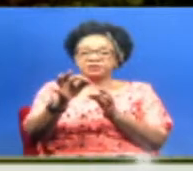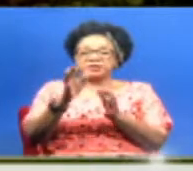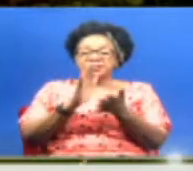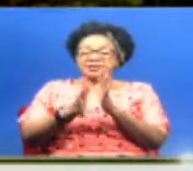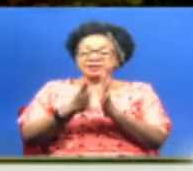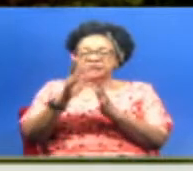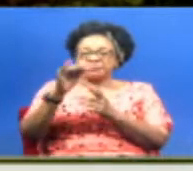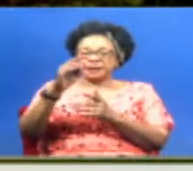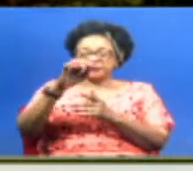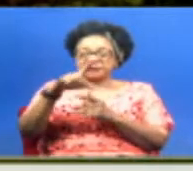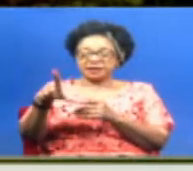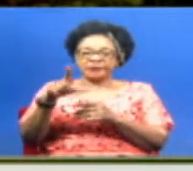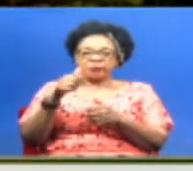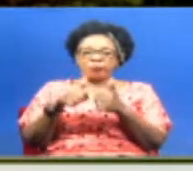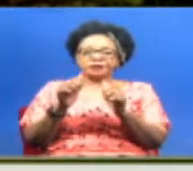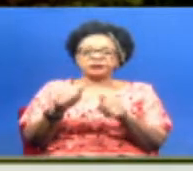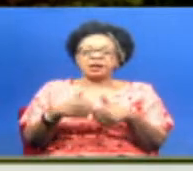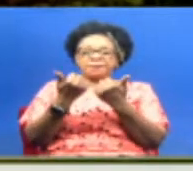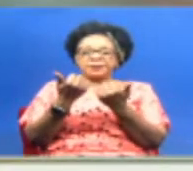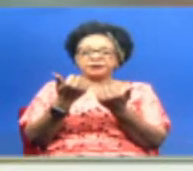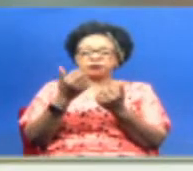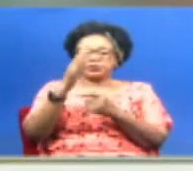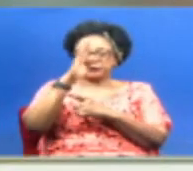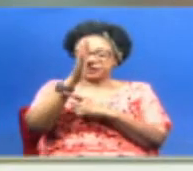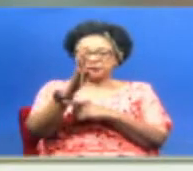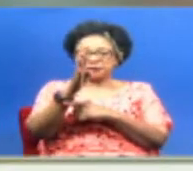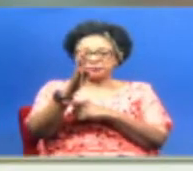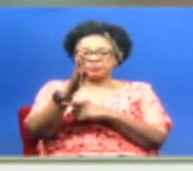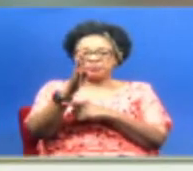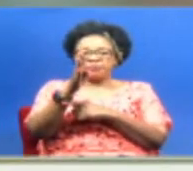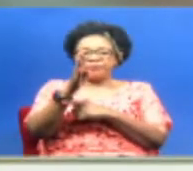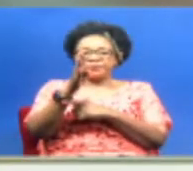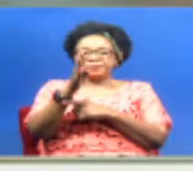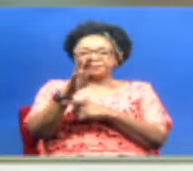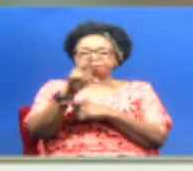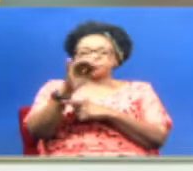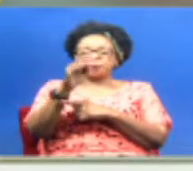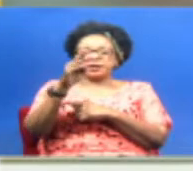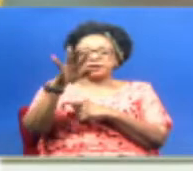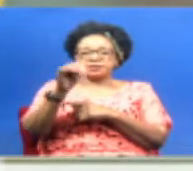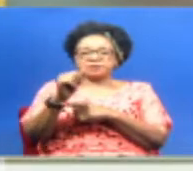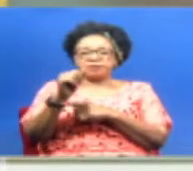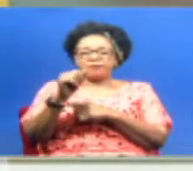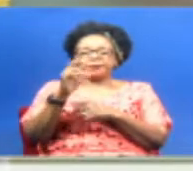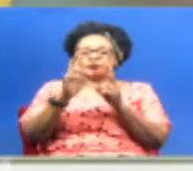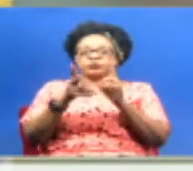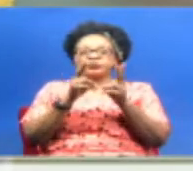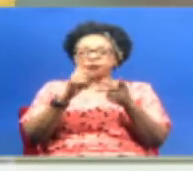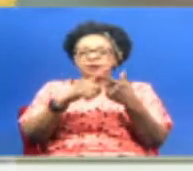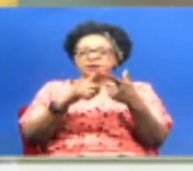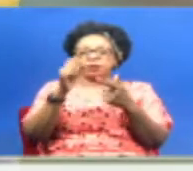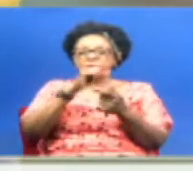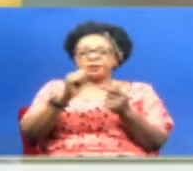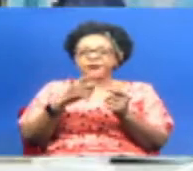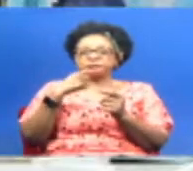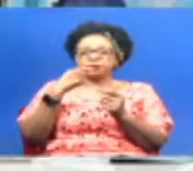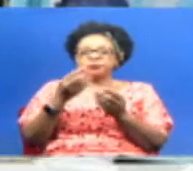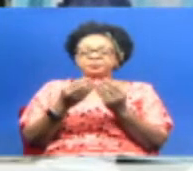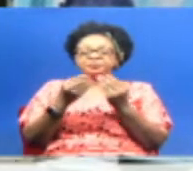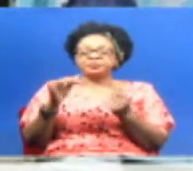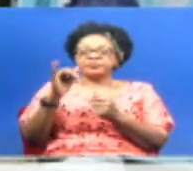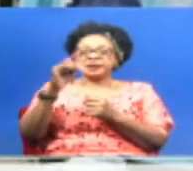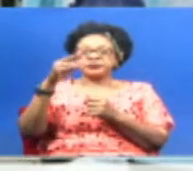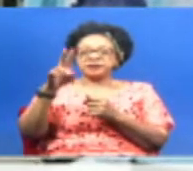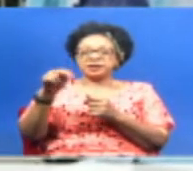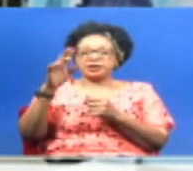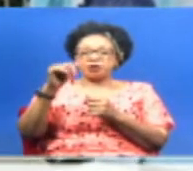Brasov Running Festival held on Sunday in Romania. The 22-year-old, who trains in E10, Elgeyo-Marakwet